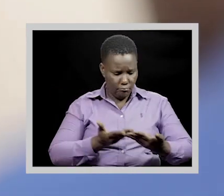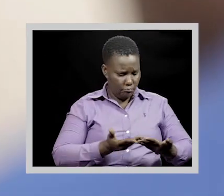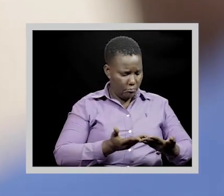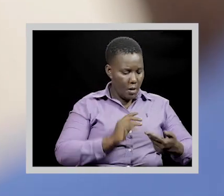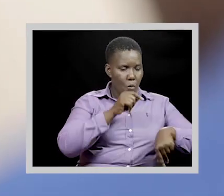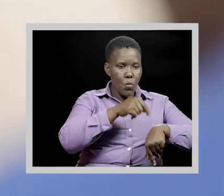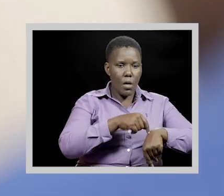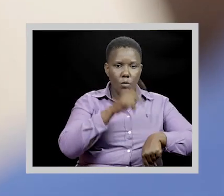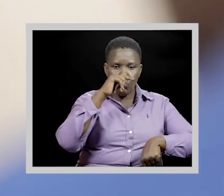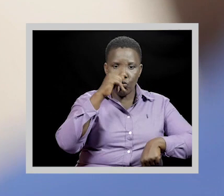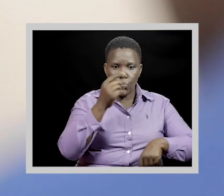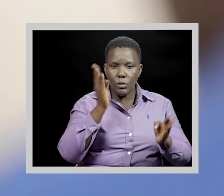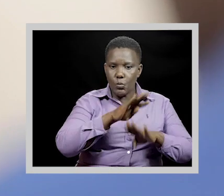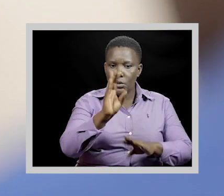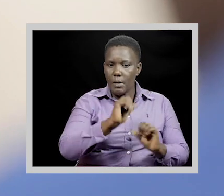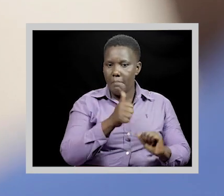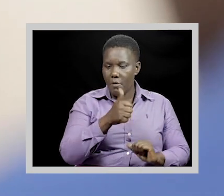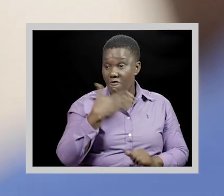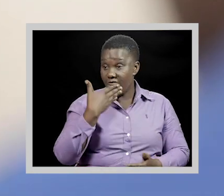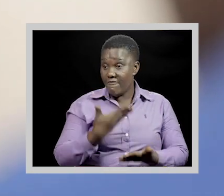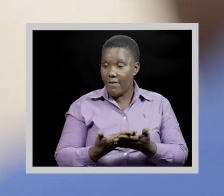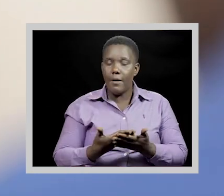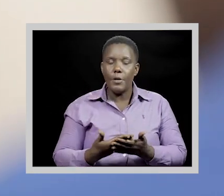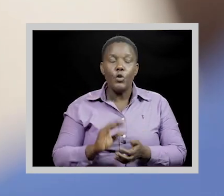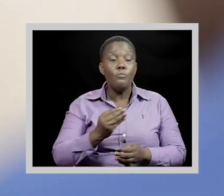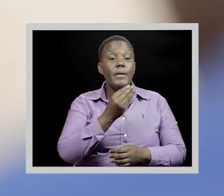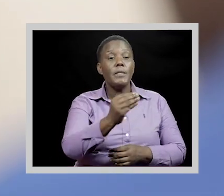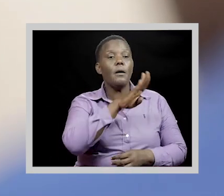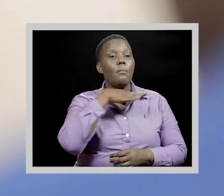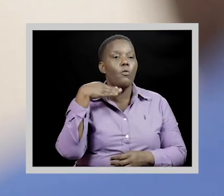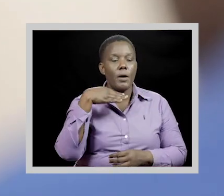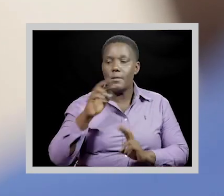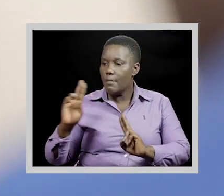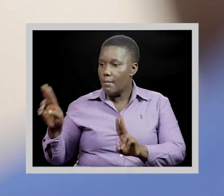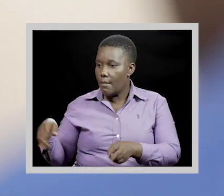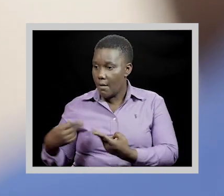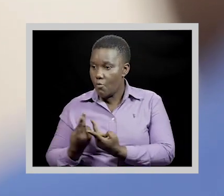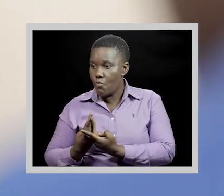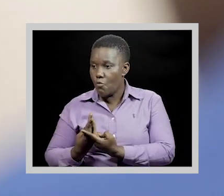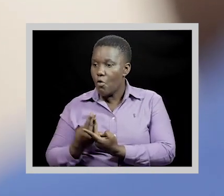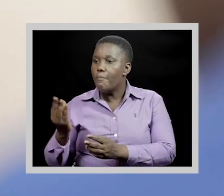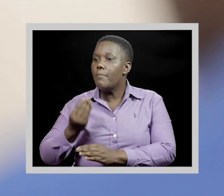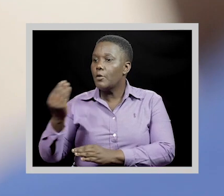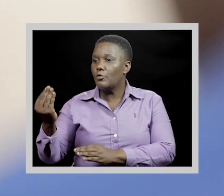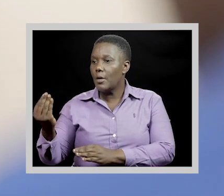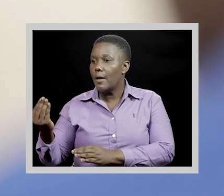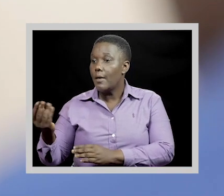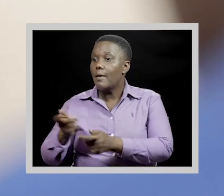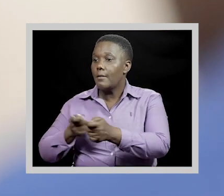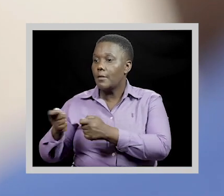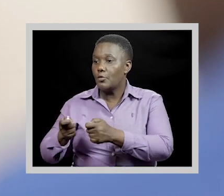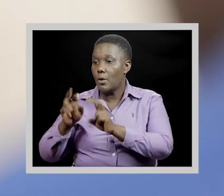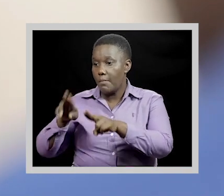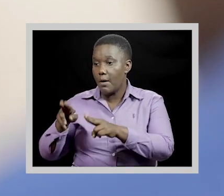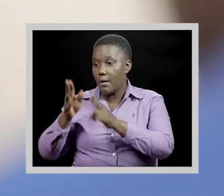while investigation is incomplete, save for homicide cases or cases triable by the